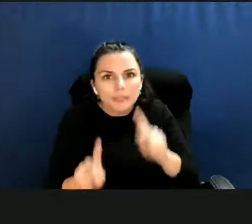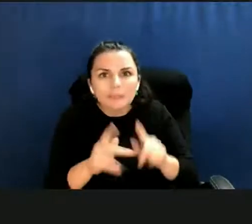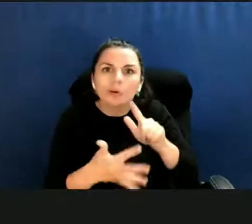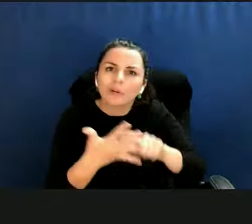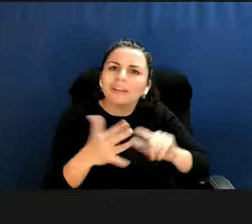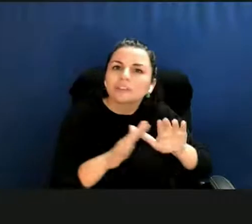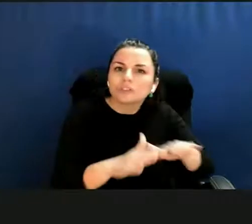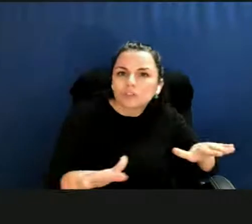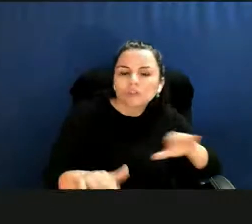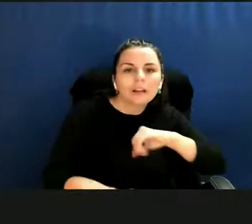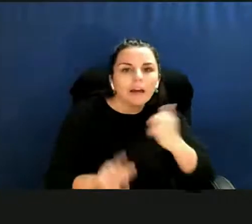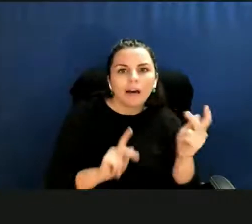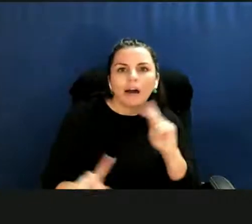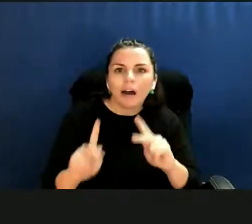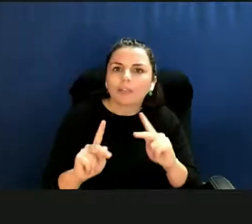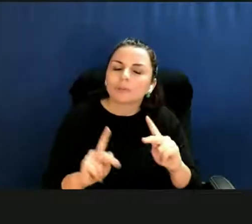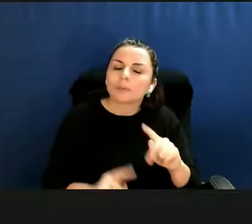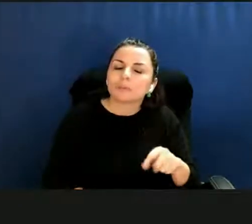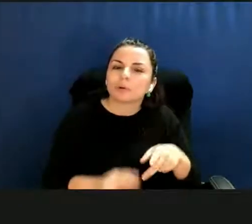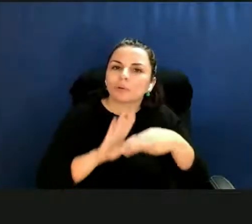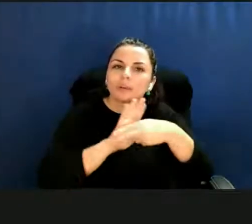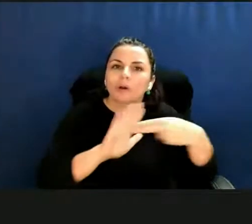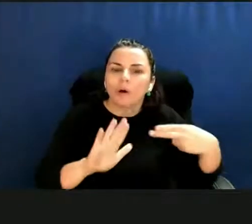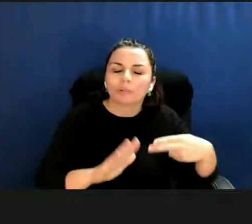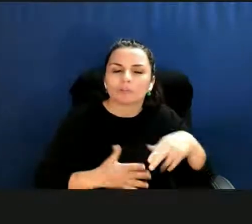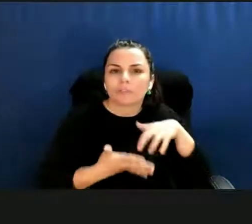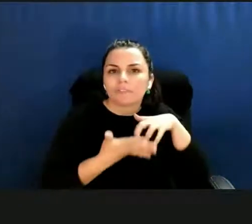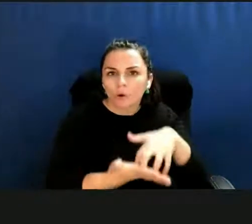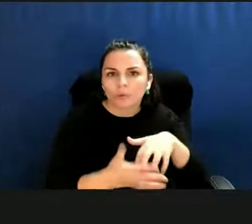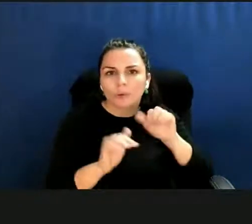be considered vulnerable.